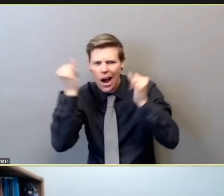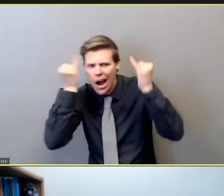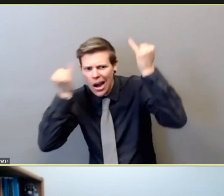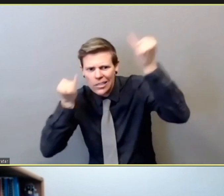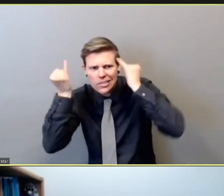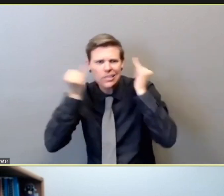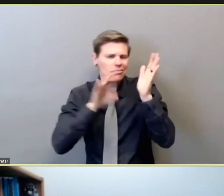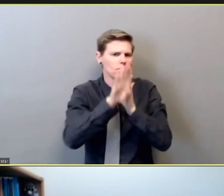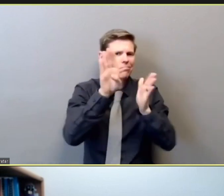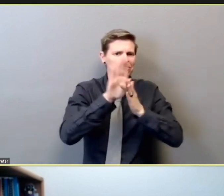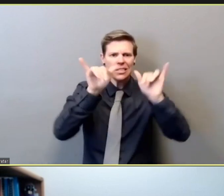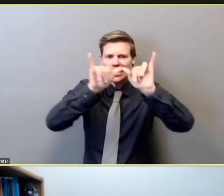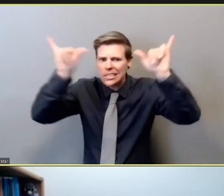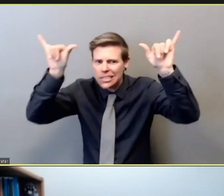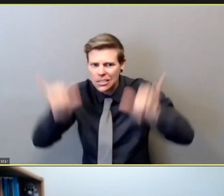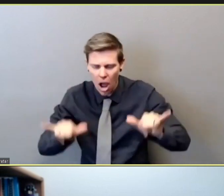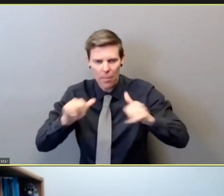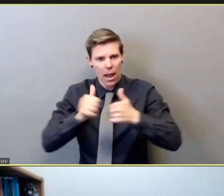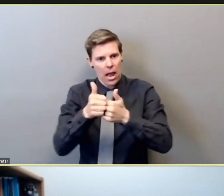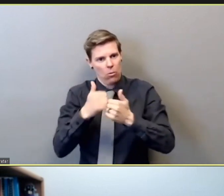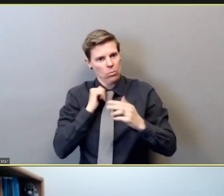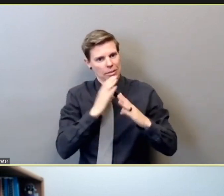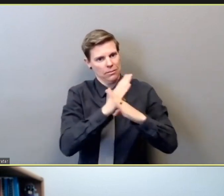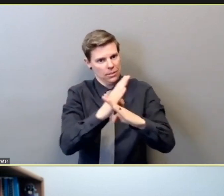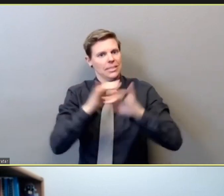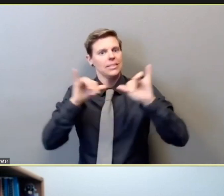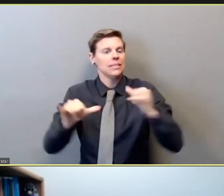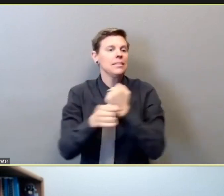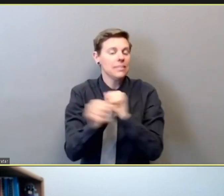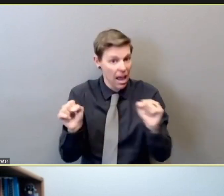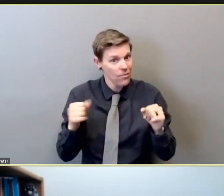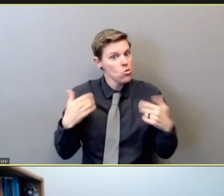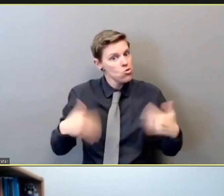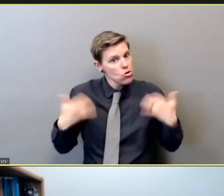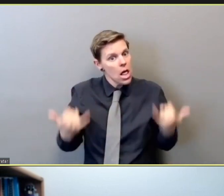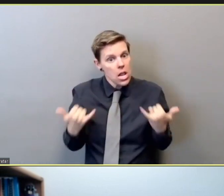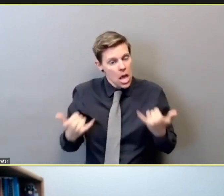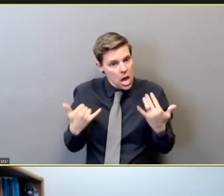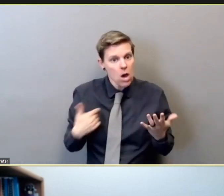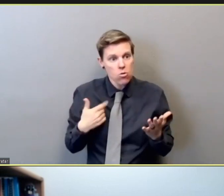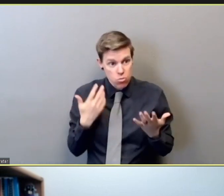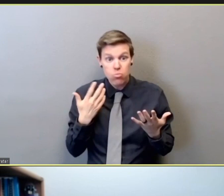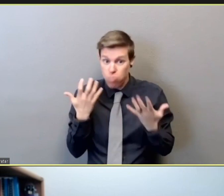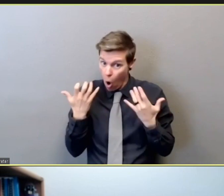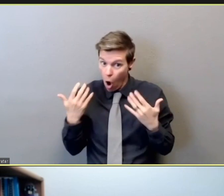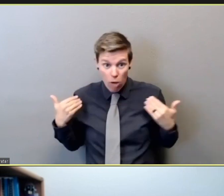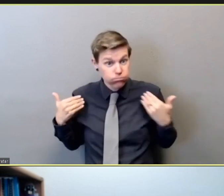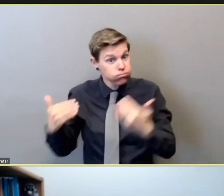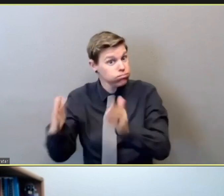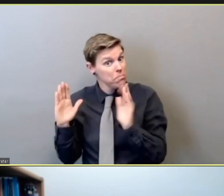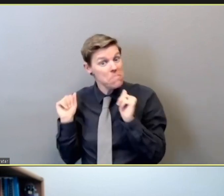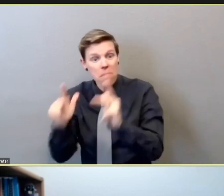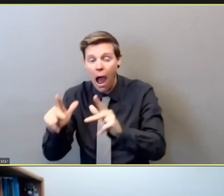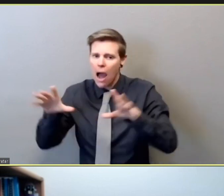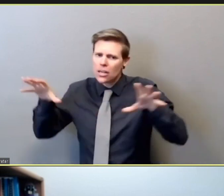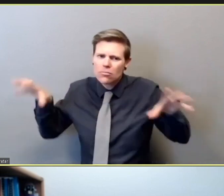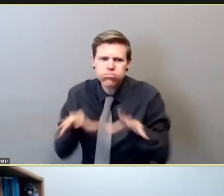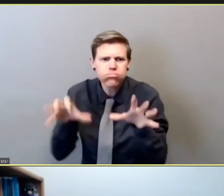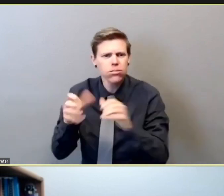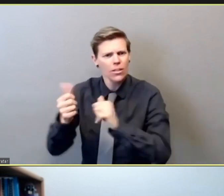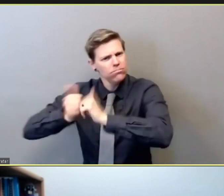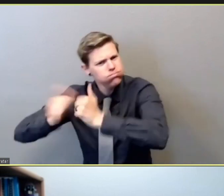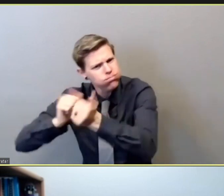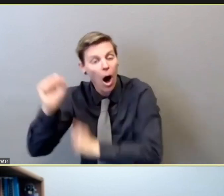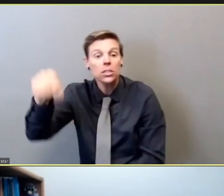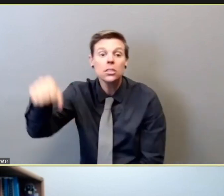a tightrope really between getting kids more physically active, particularly outdoors, and keeping them, their